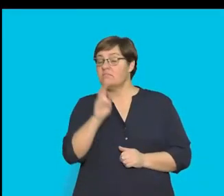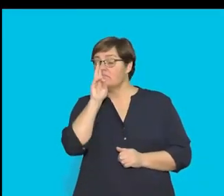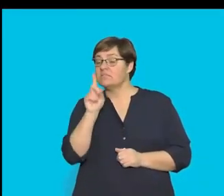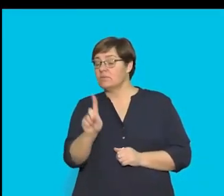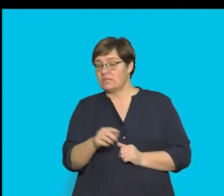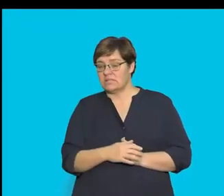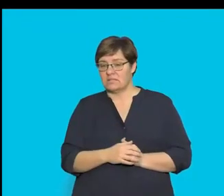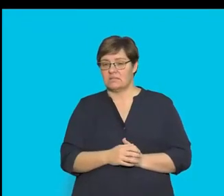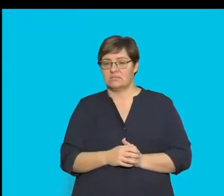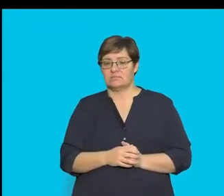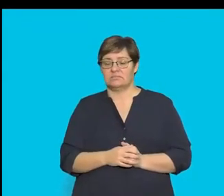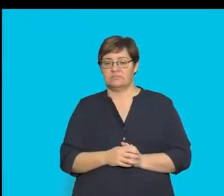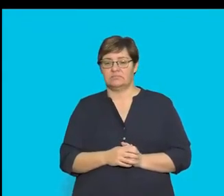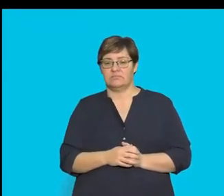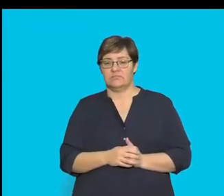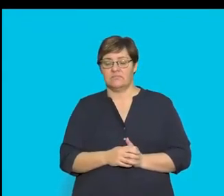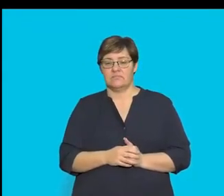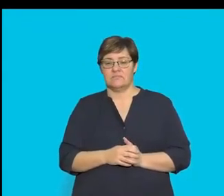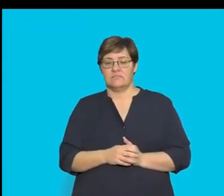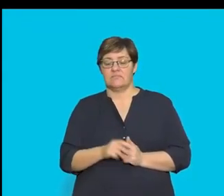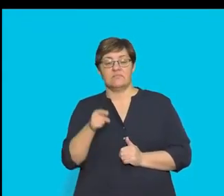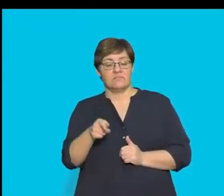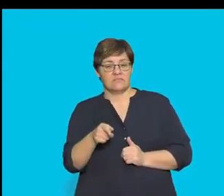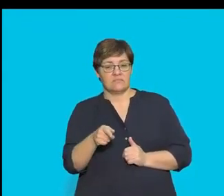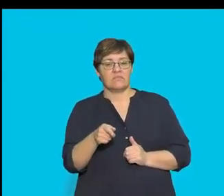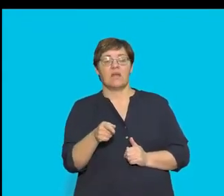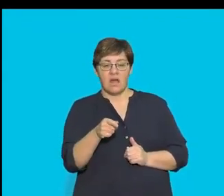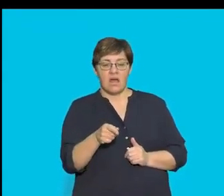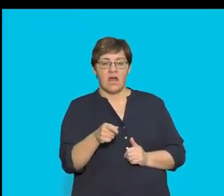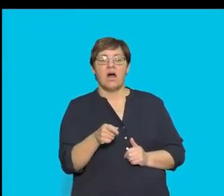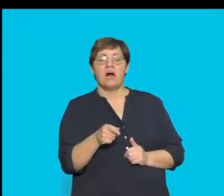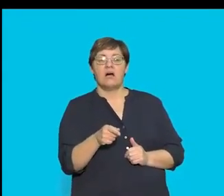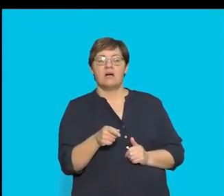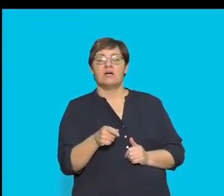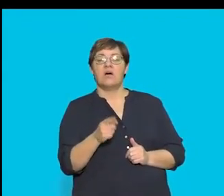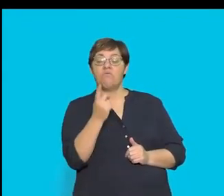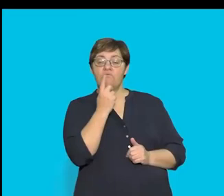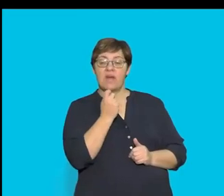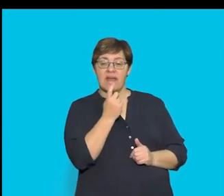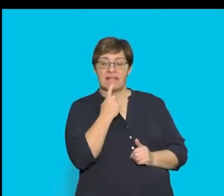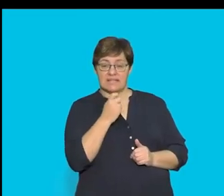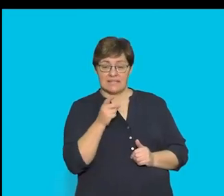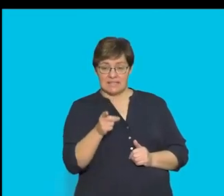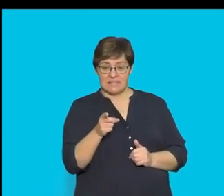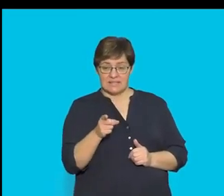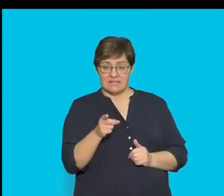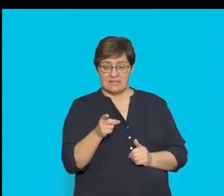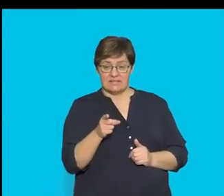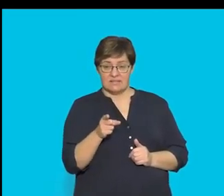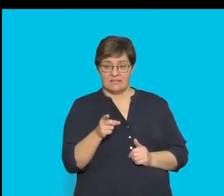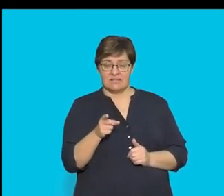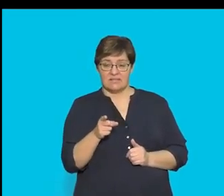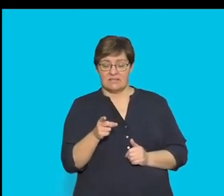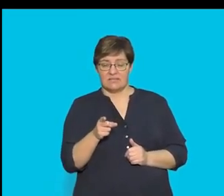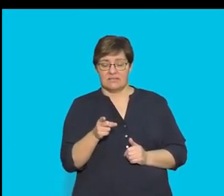that one, it's telling us the direction of the current. It's saying the red end is the direction in which